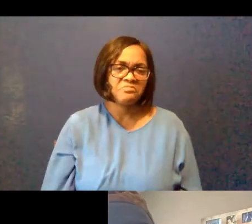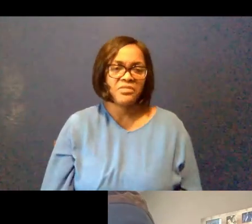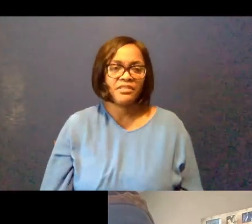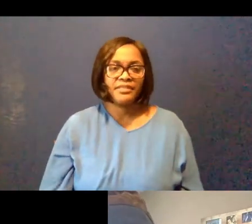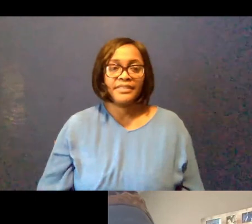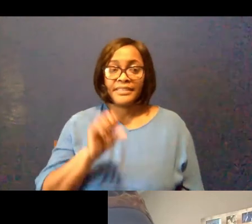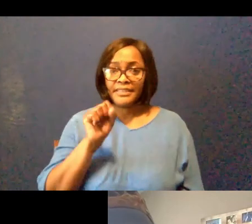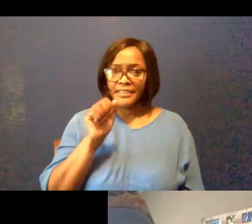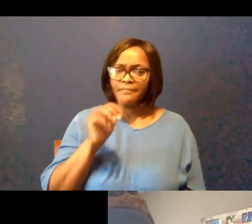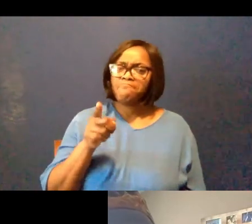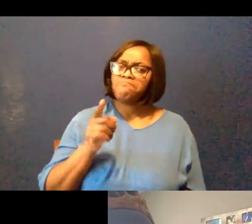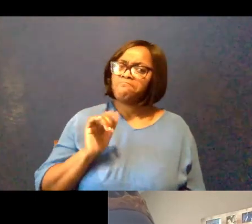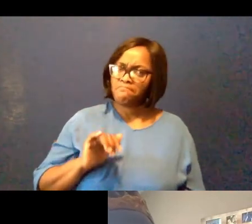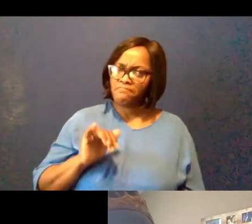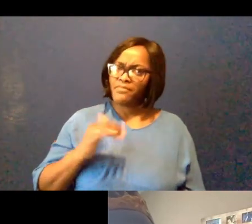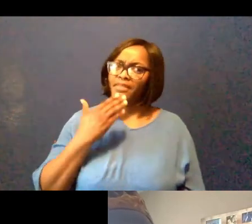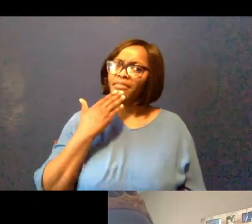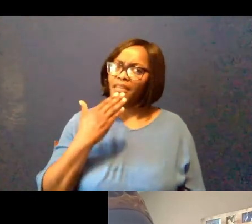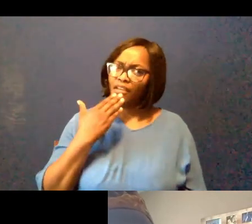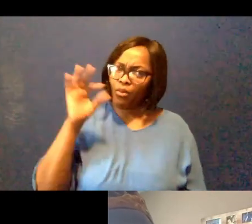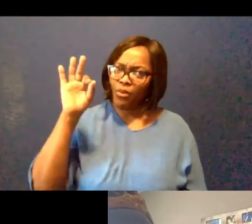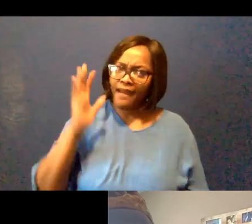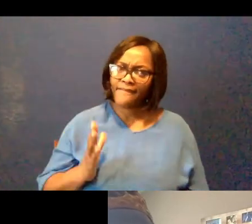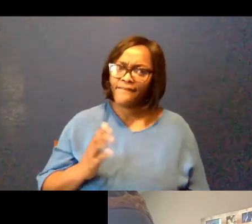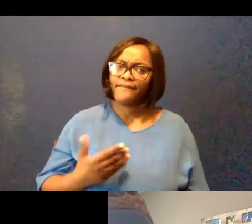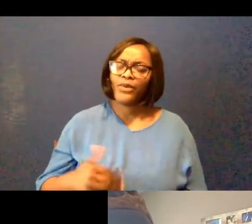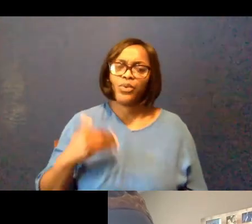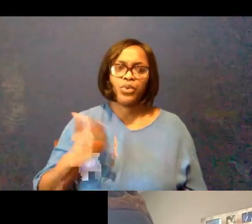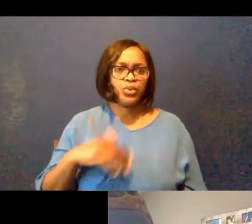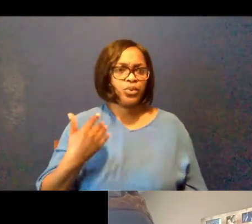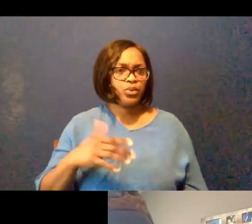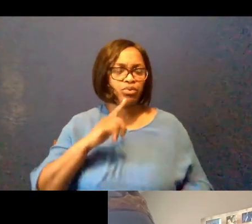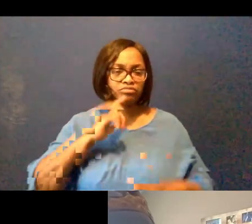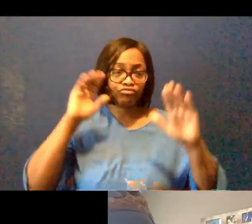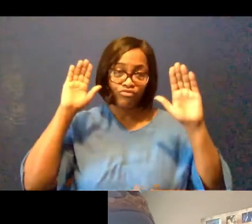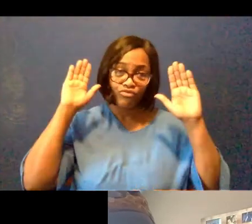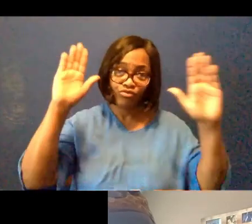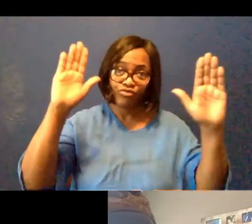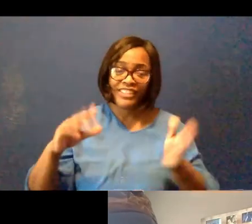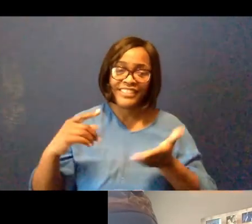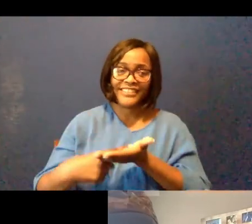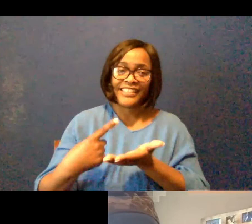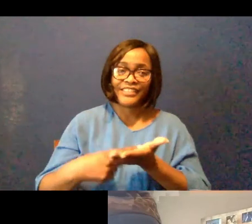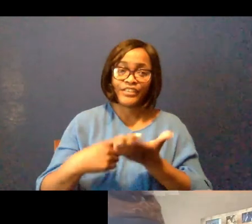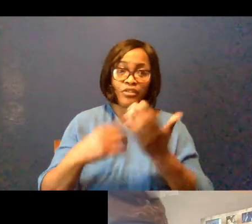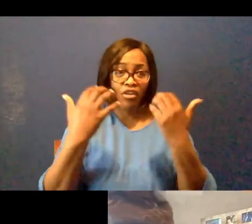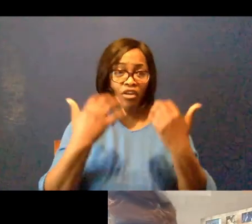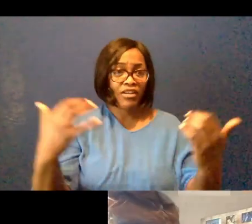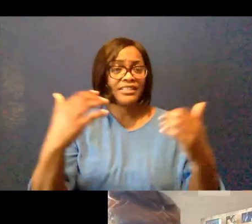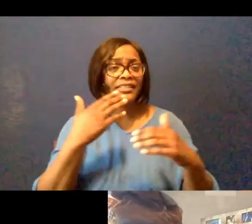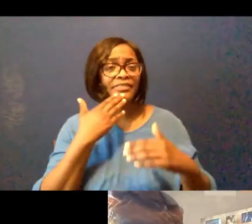takes on the task of taking care